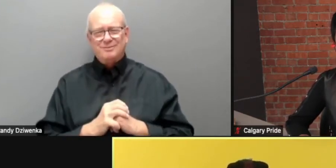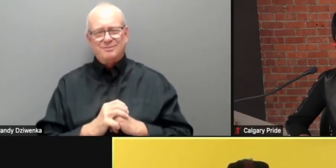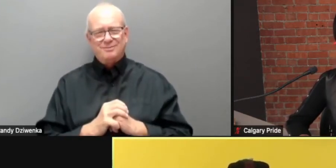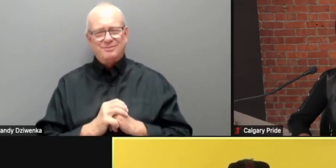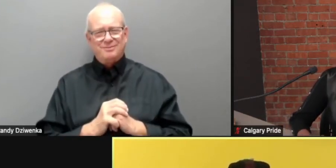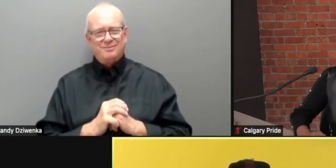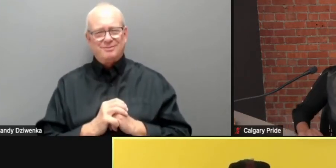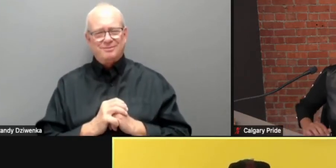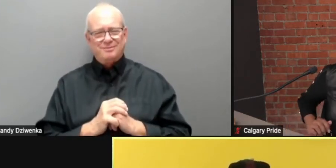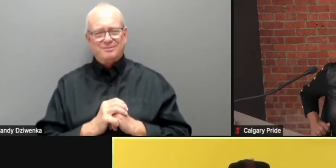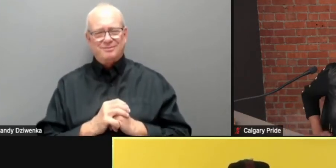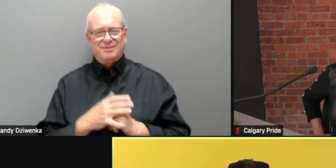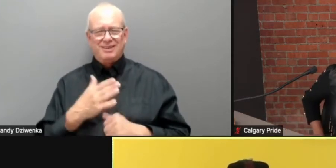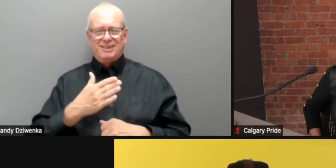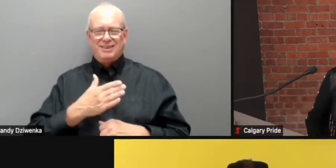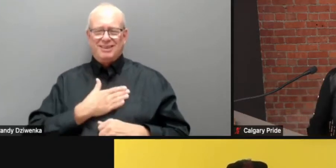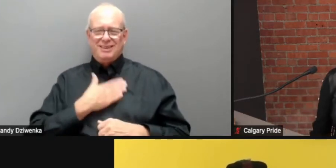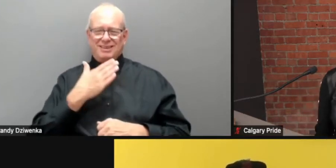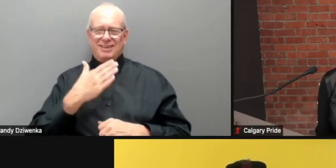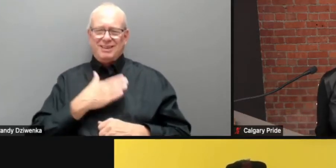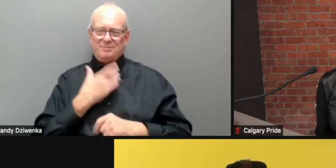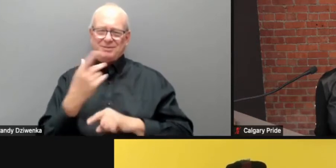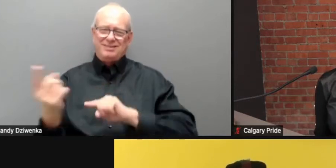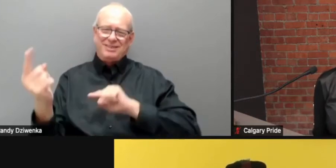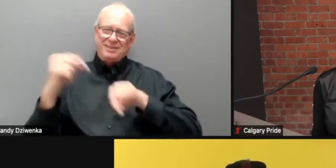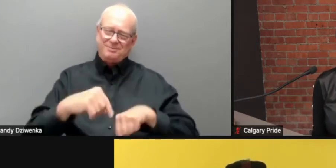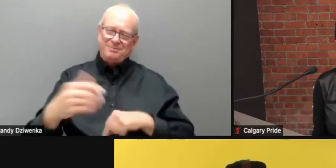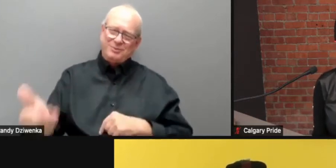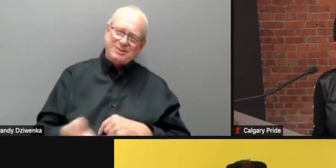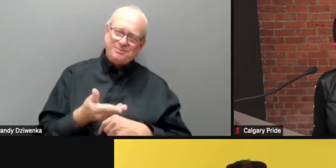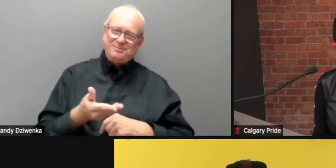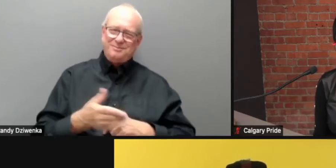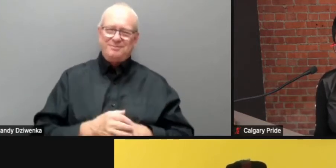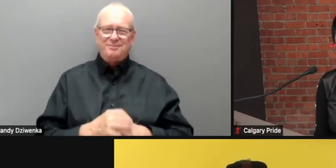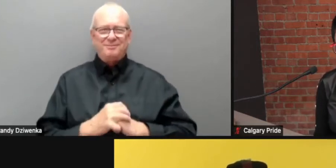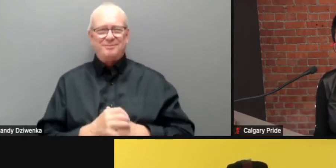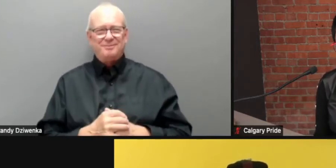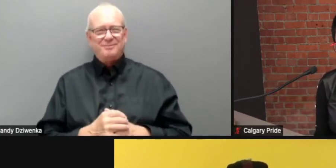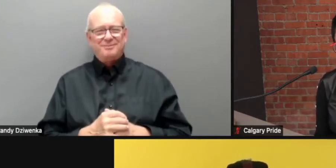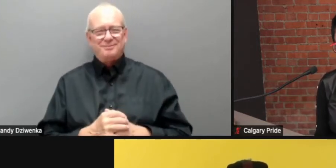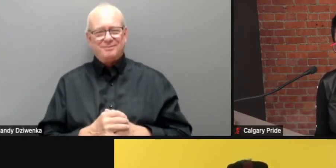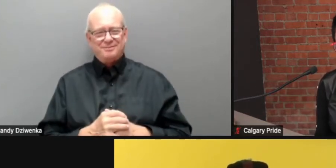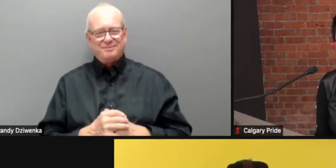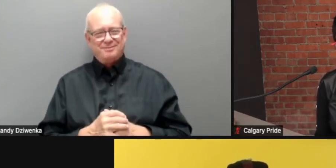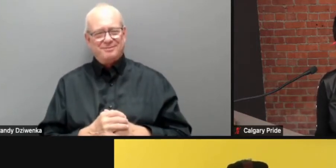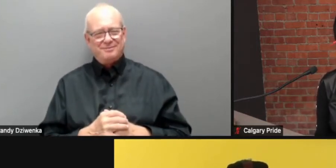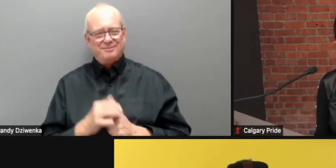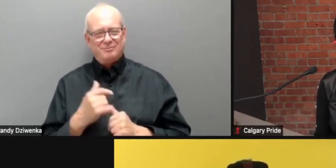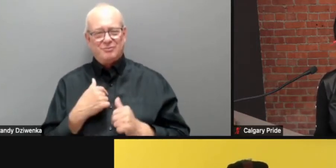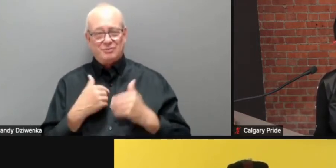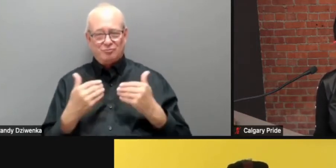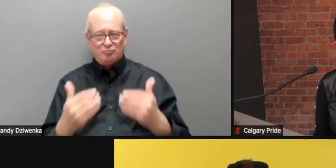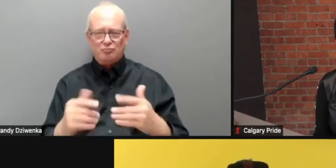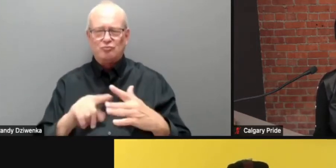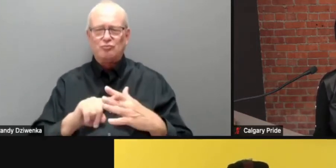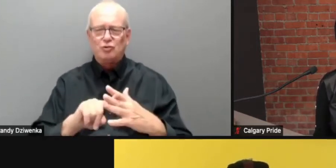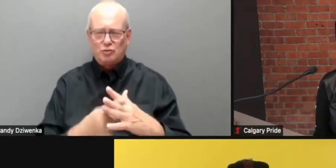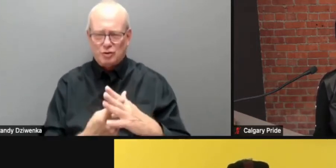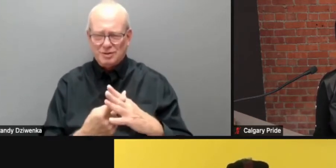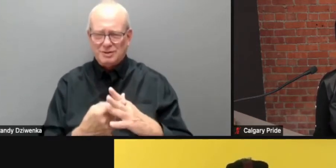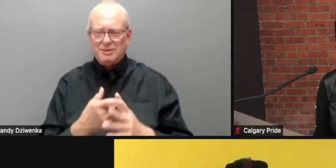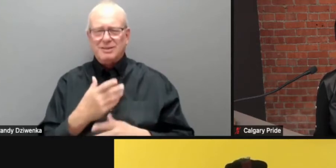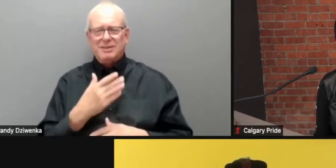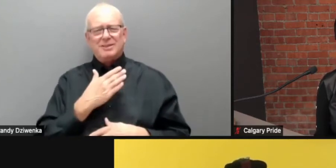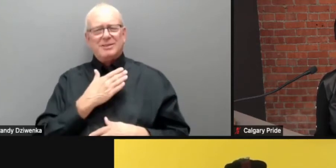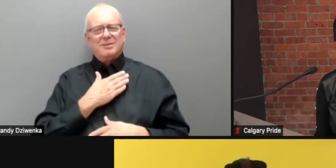here. I'm just going to dive right in. Can you take us back and paint us a picture of what life